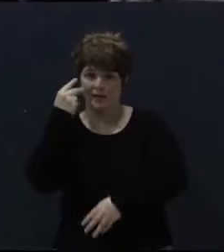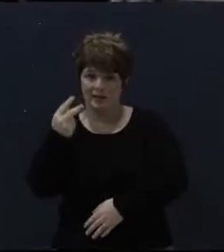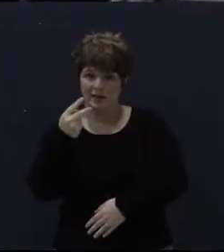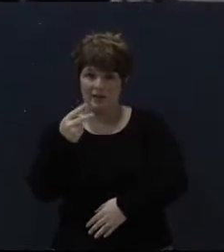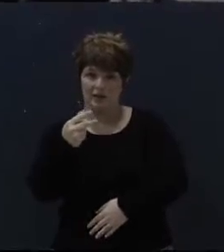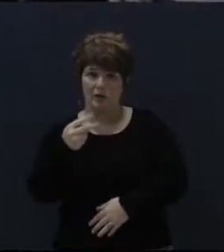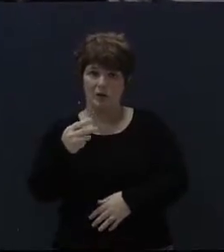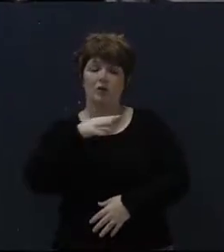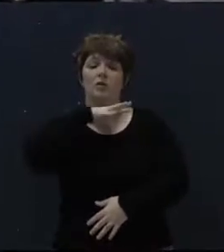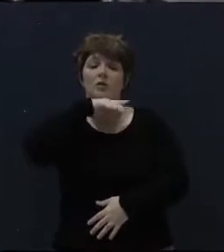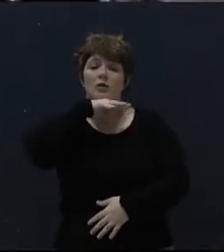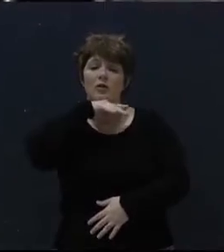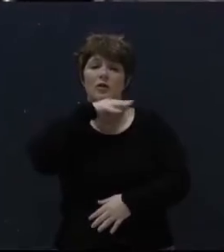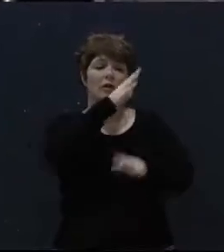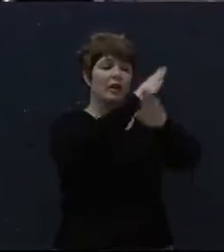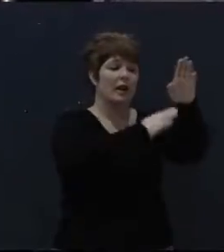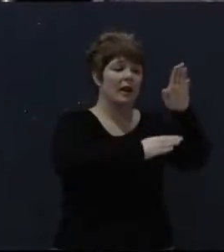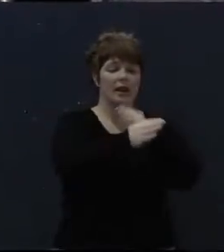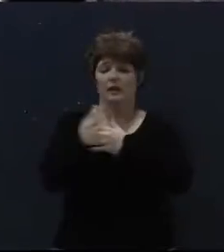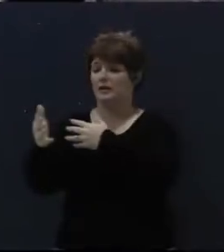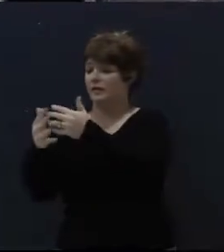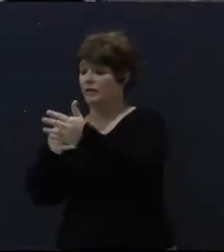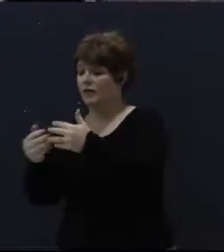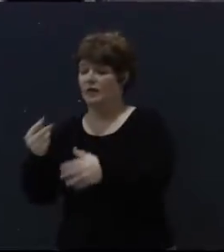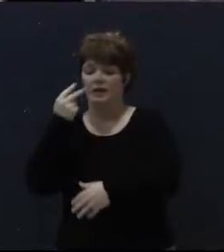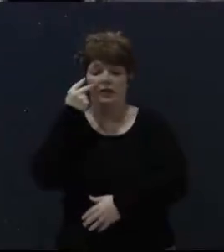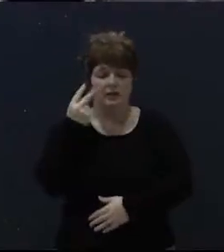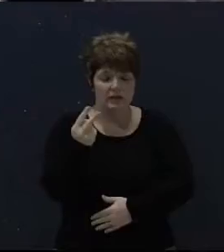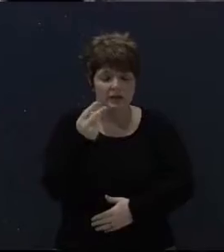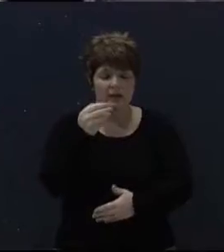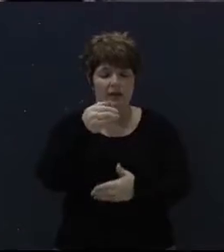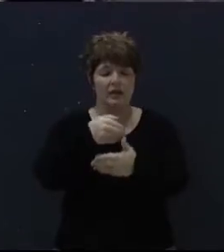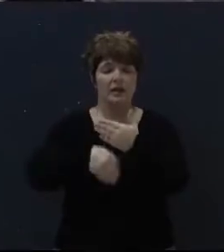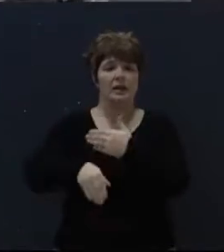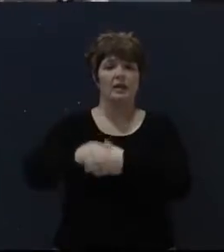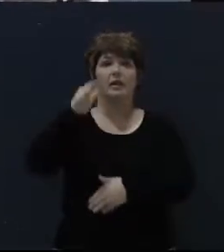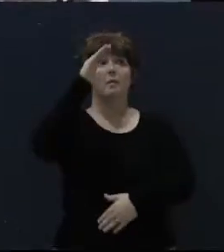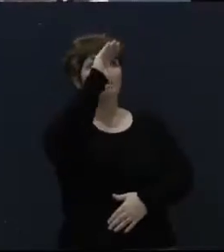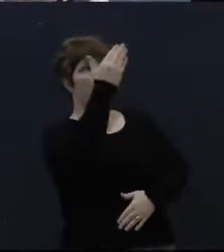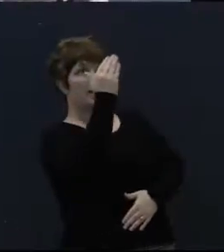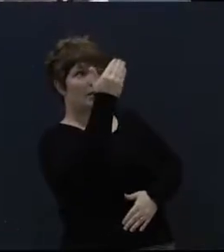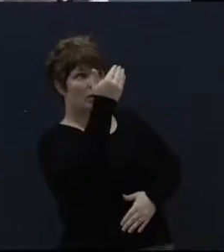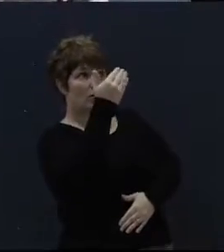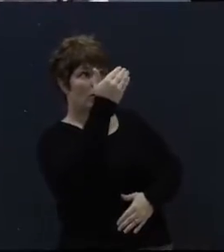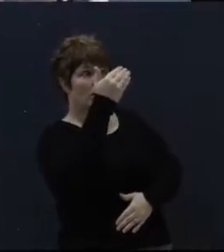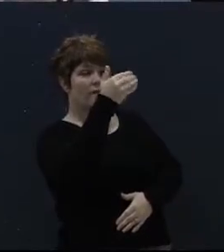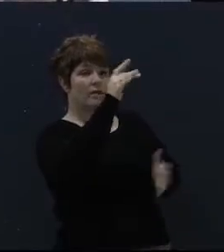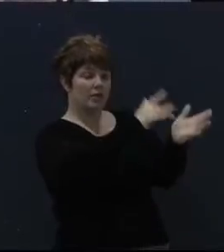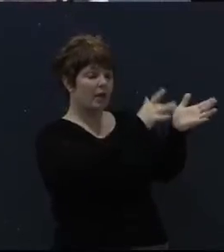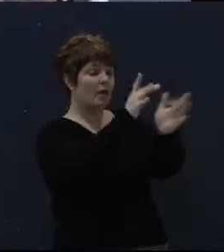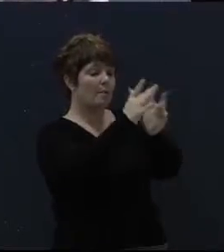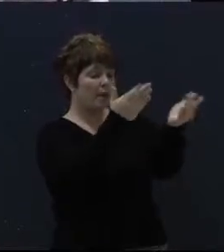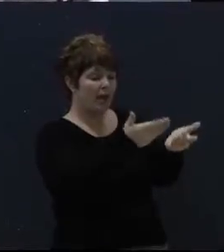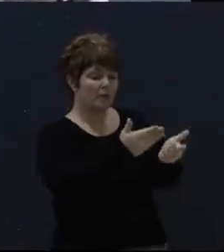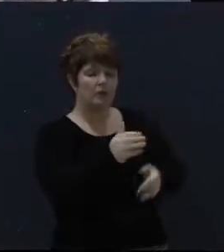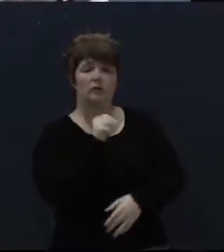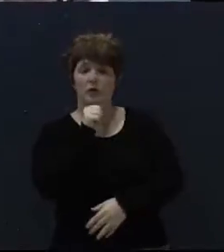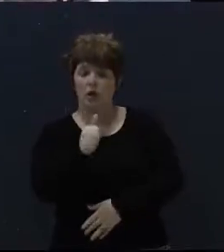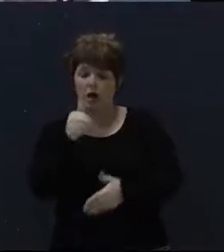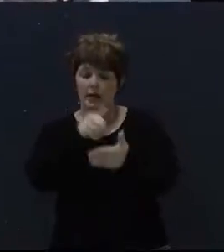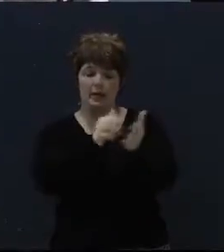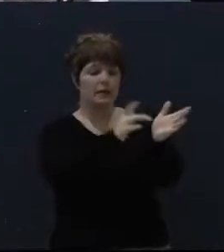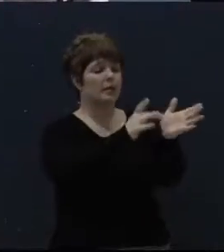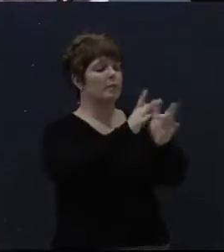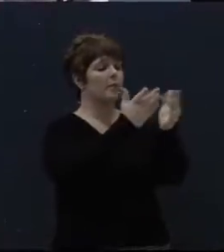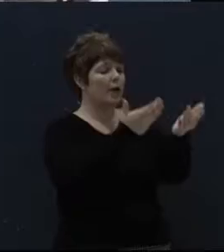feet is to see them in the light of God's word, in the mirror of God's word. And if you're not in God's word, you ain't going to see your dirtiness.